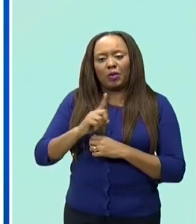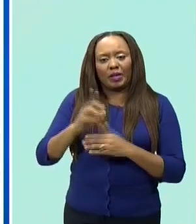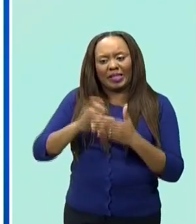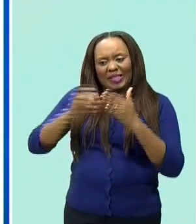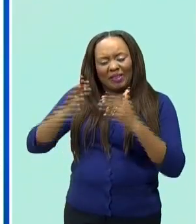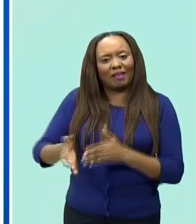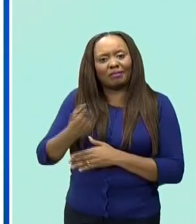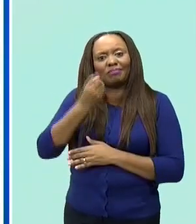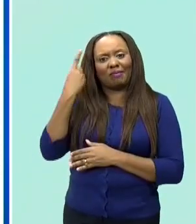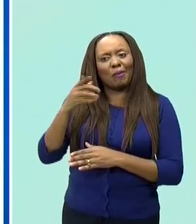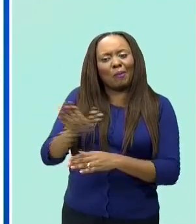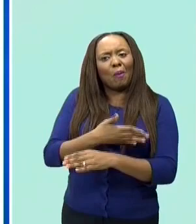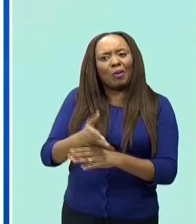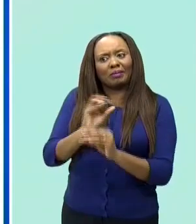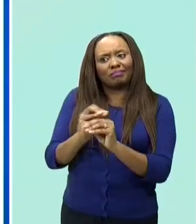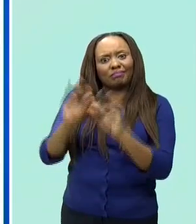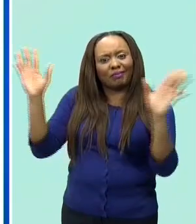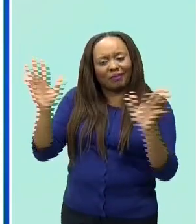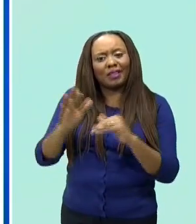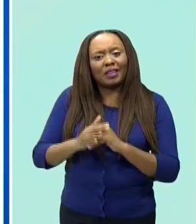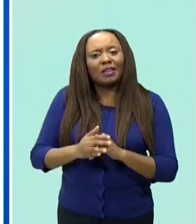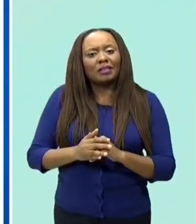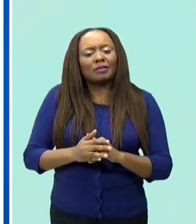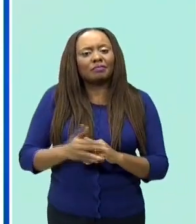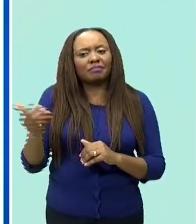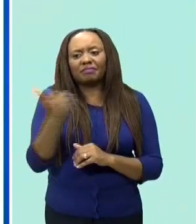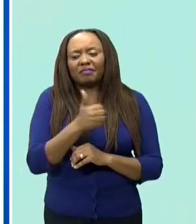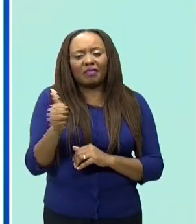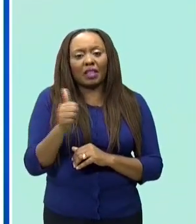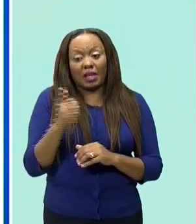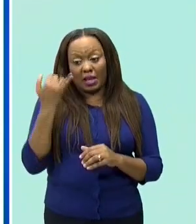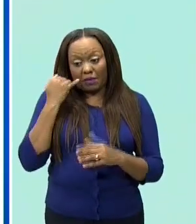the practical aspect of music so they can transition to any instrument if they choose to.